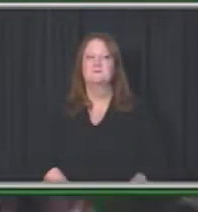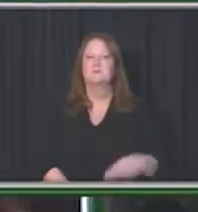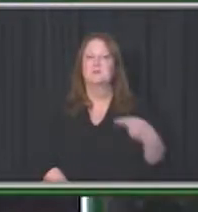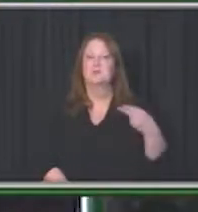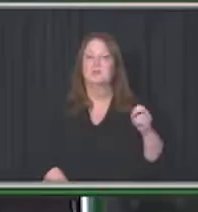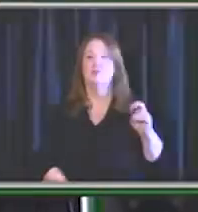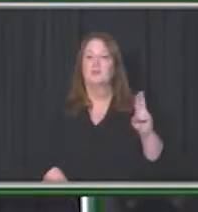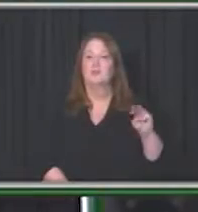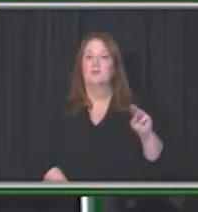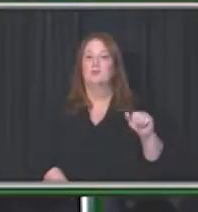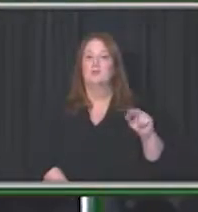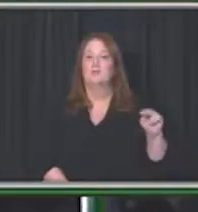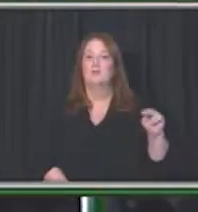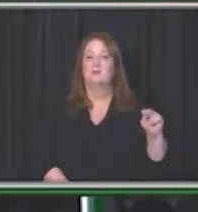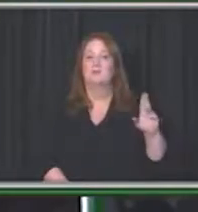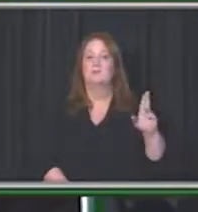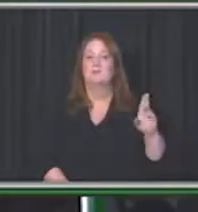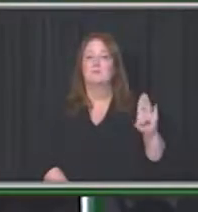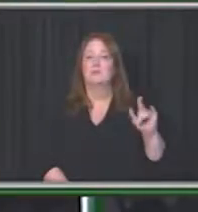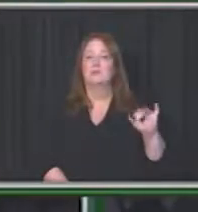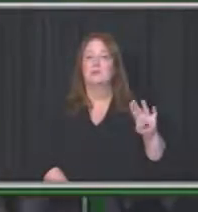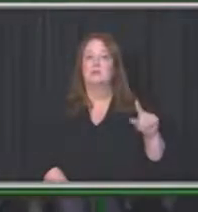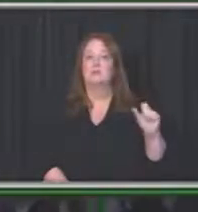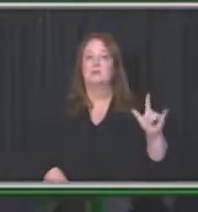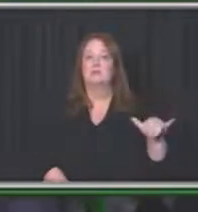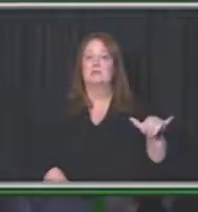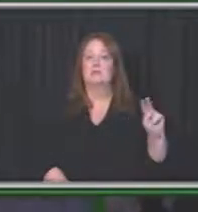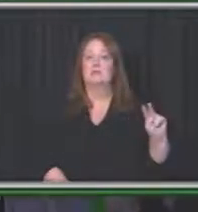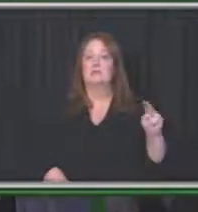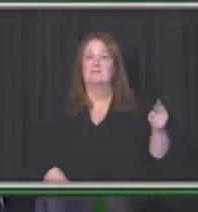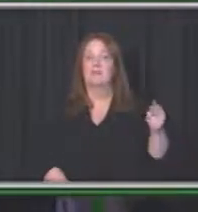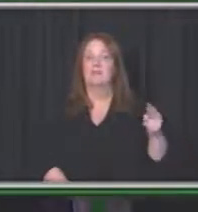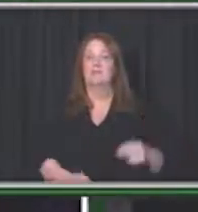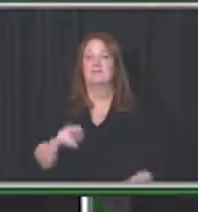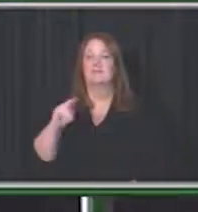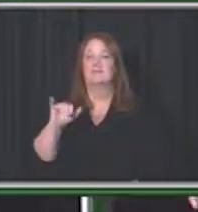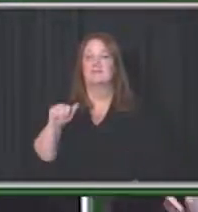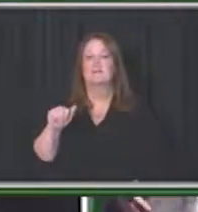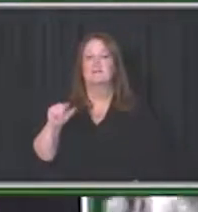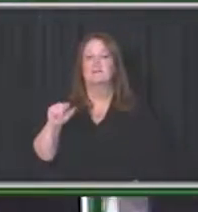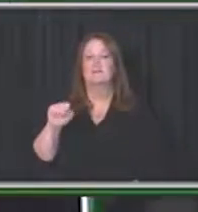Herman Lee Billingsley II. Nia Jagopoulos.